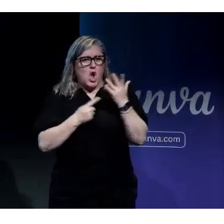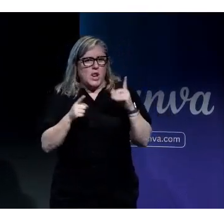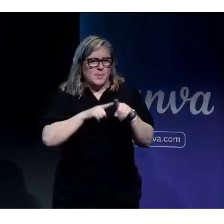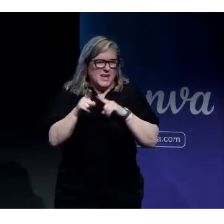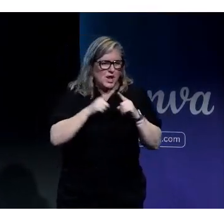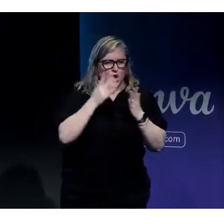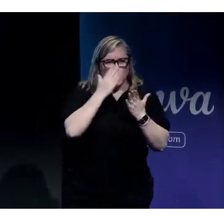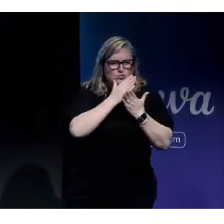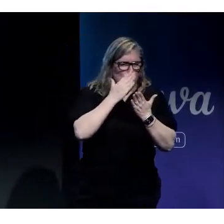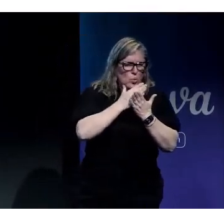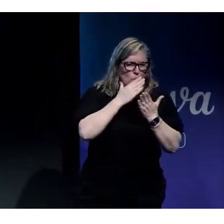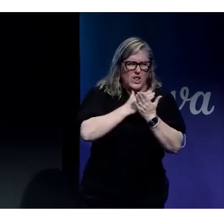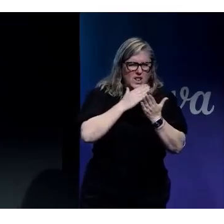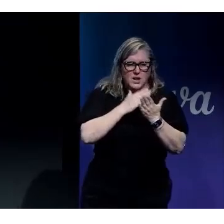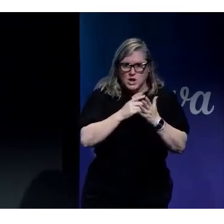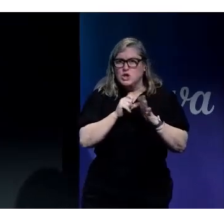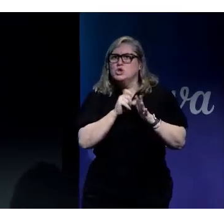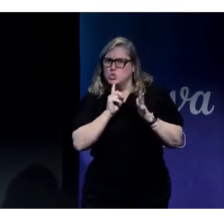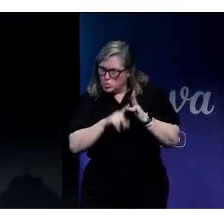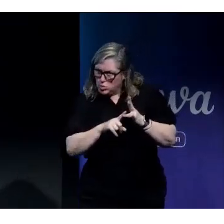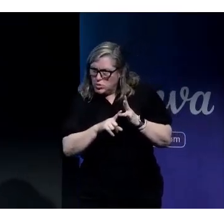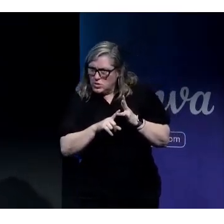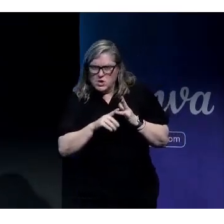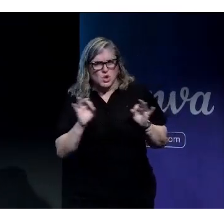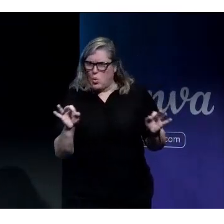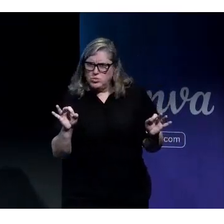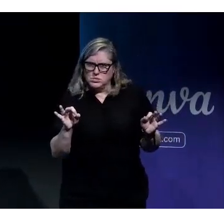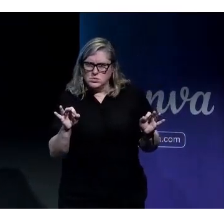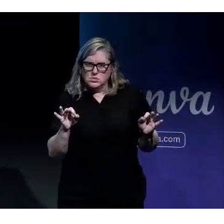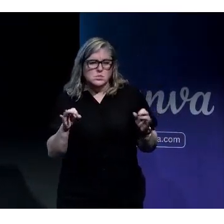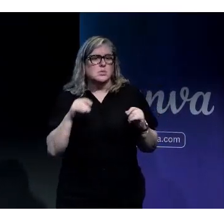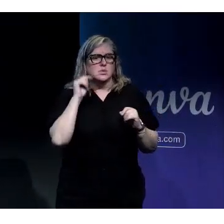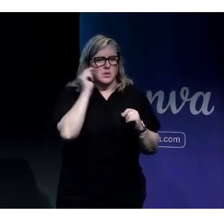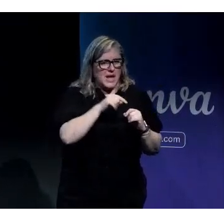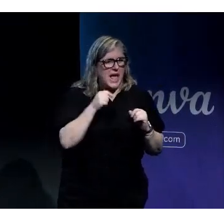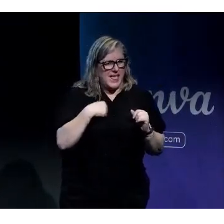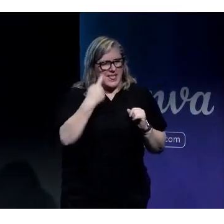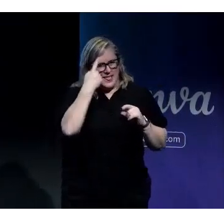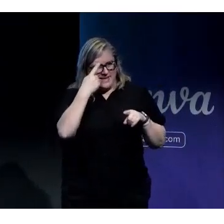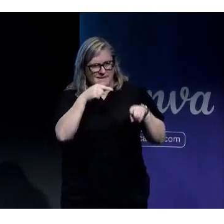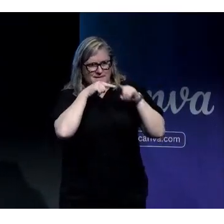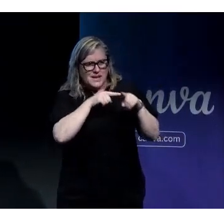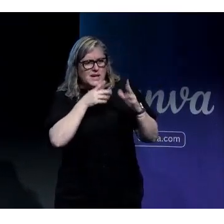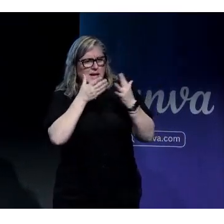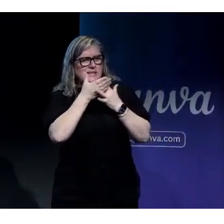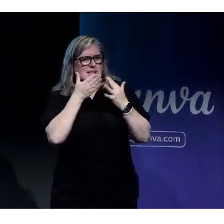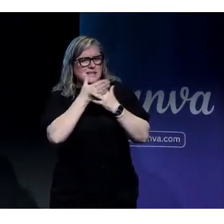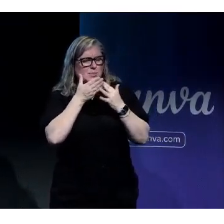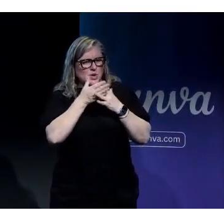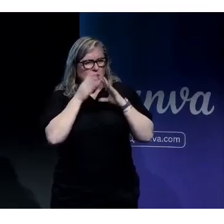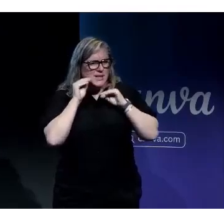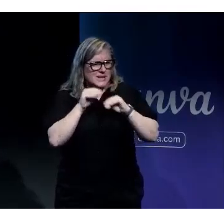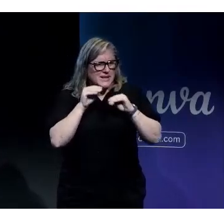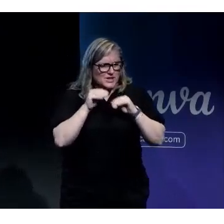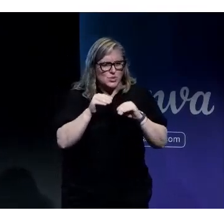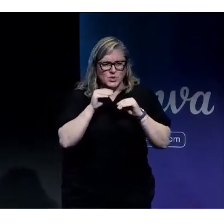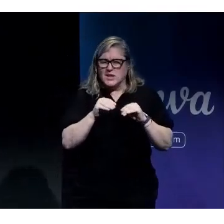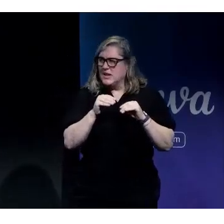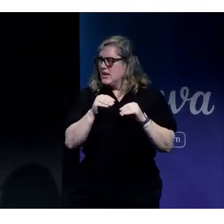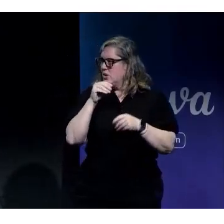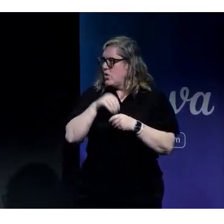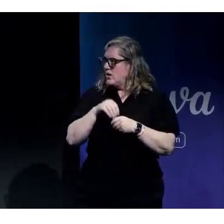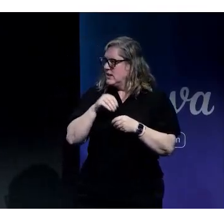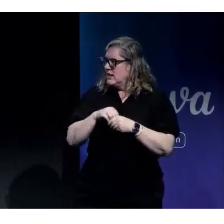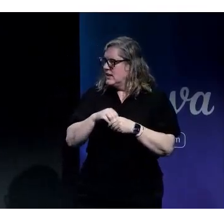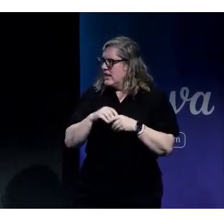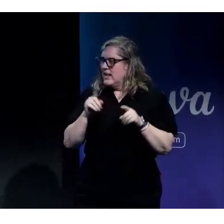of rules and a lot of do's and don'ts, and I think in part that's due to a lot of accessibility educational content being that way,